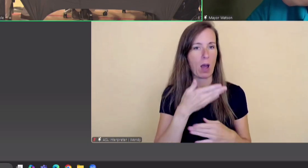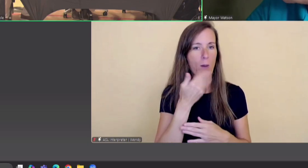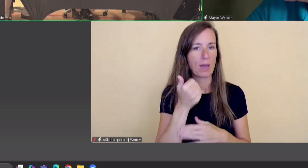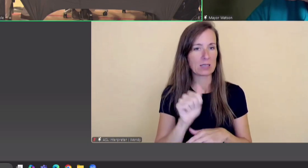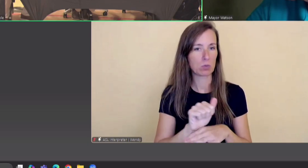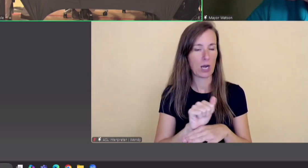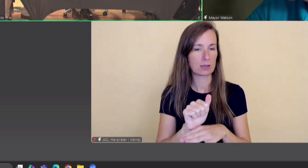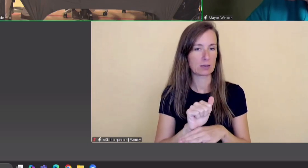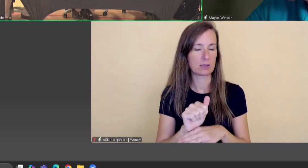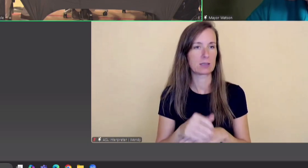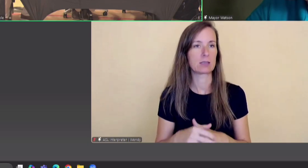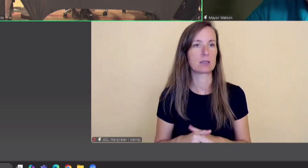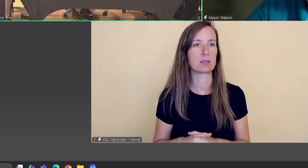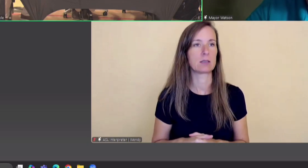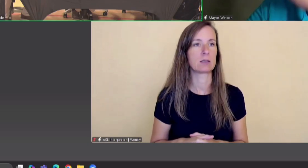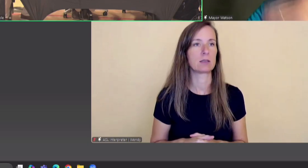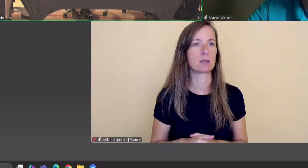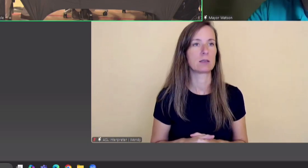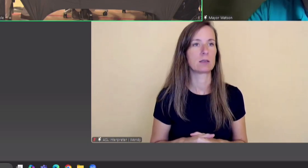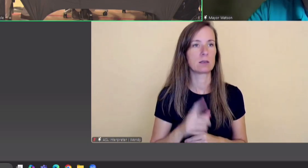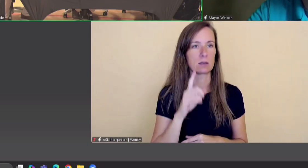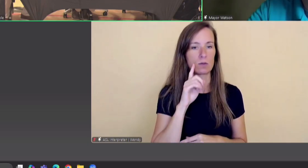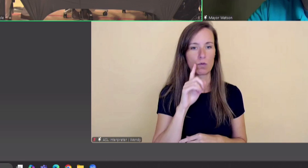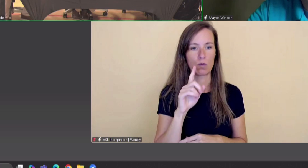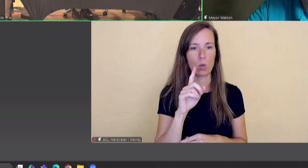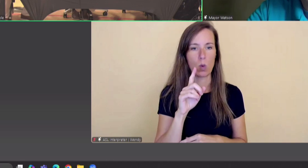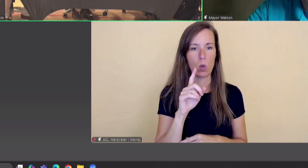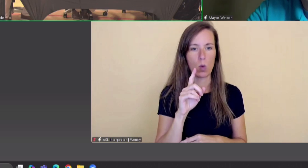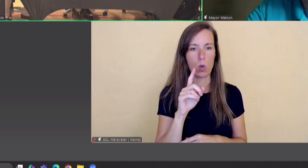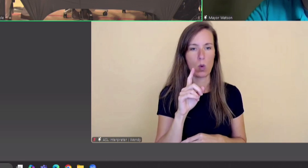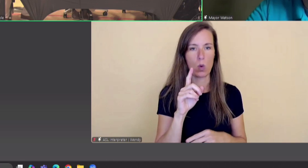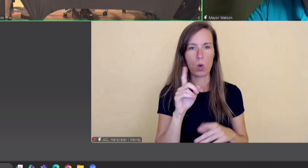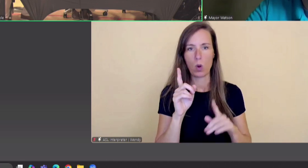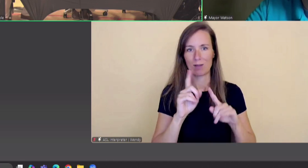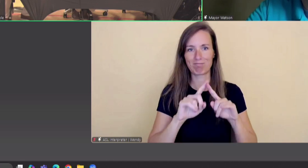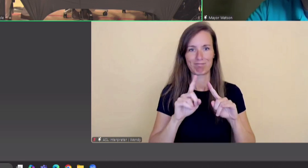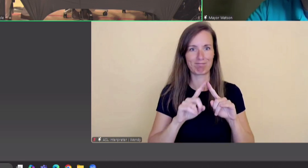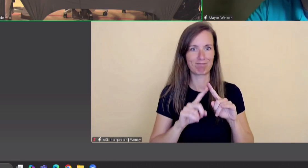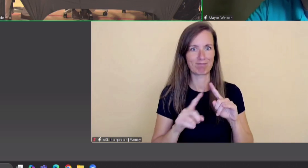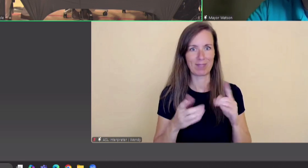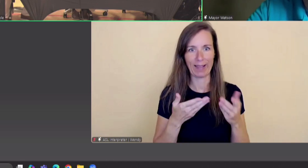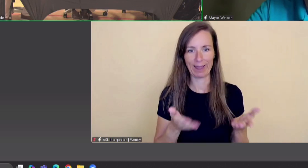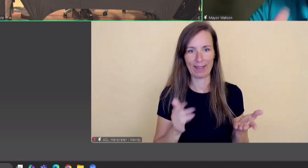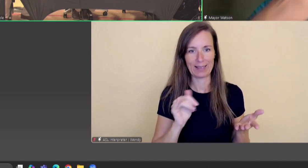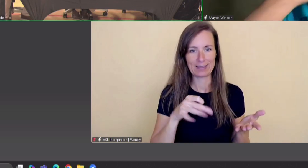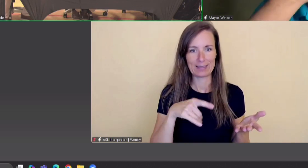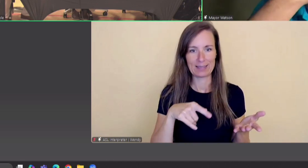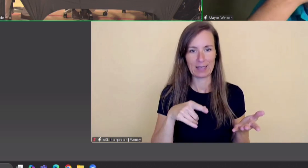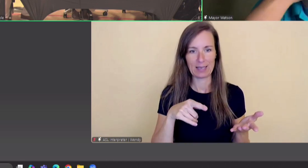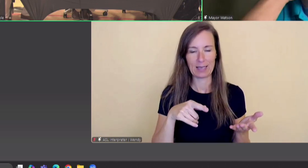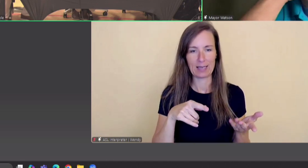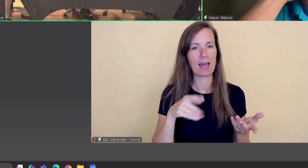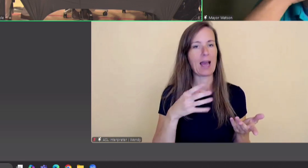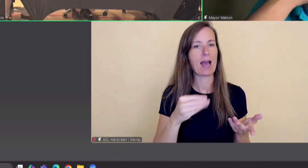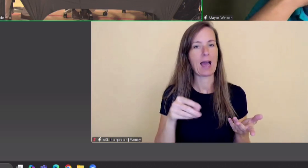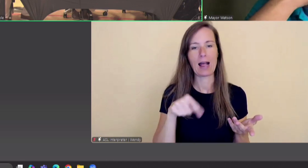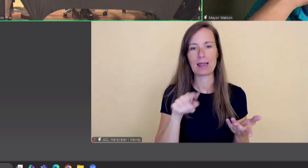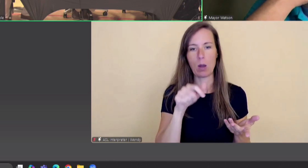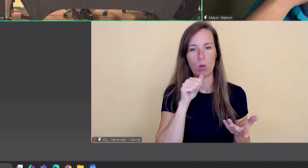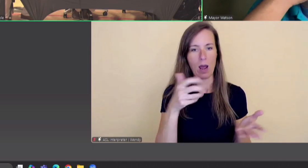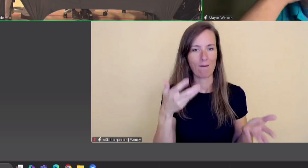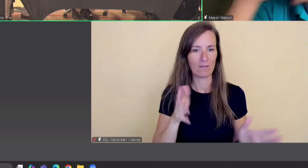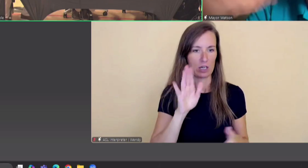for a variety of things, but they were not finished by the end of that meeting. My understanding is they're hoping to get it to